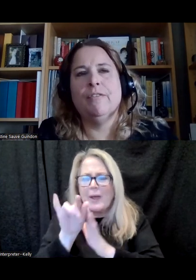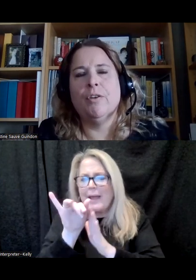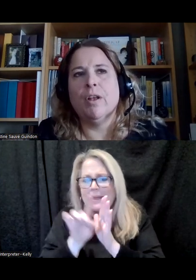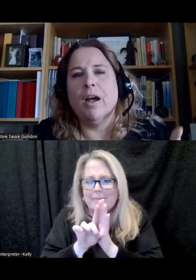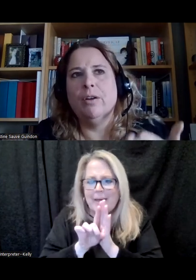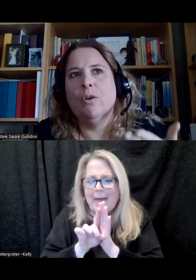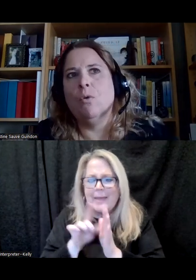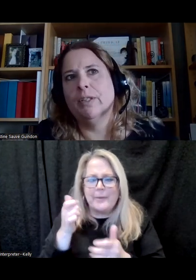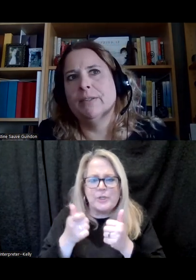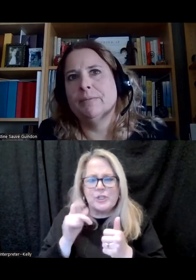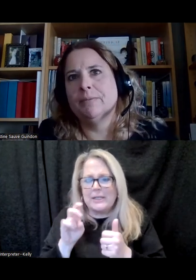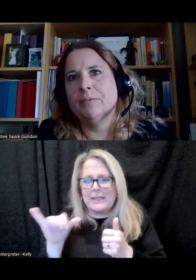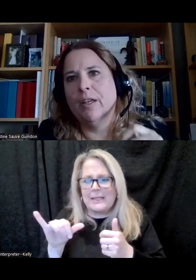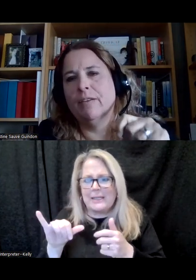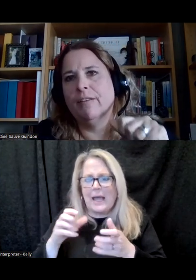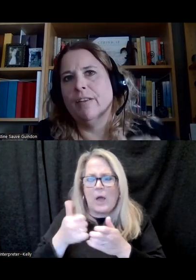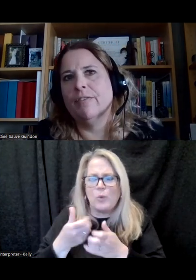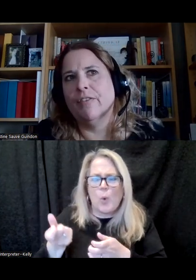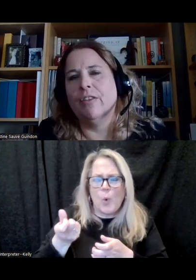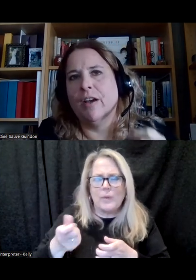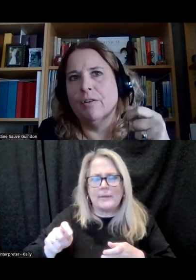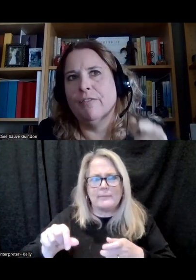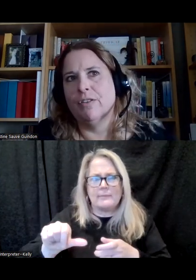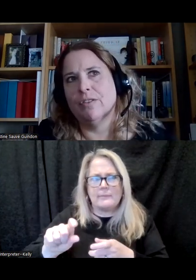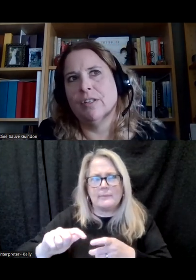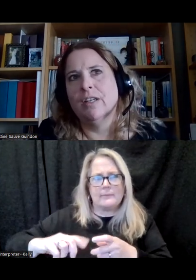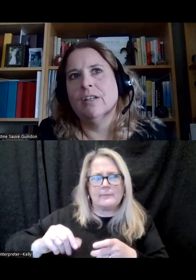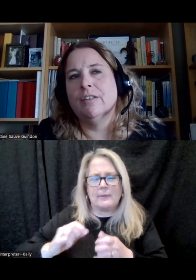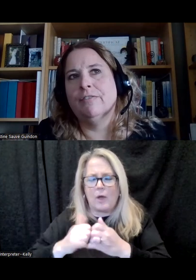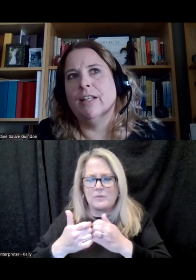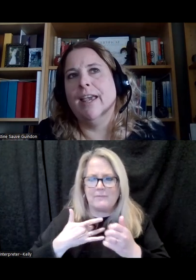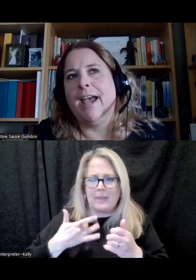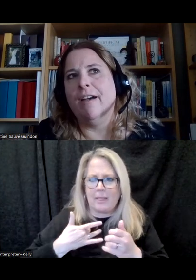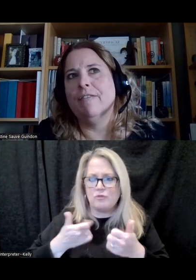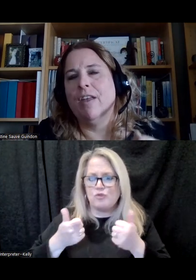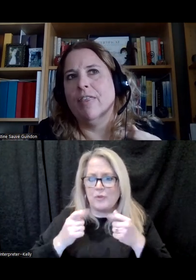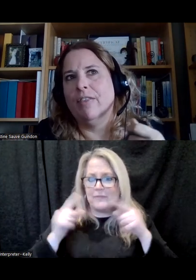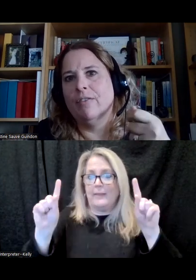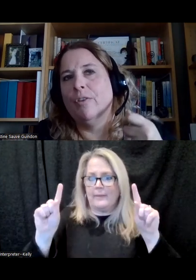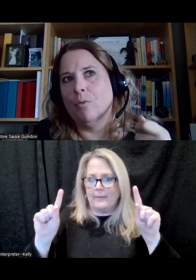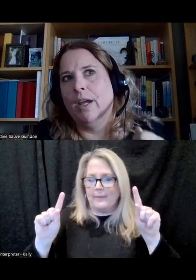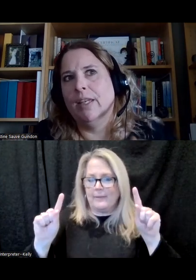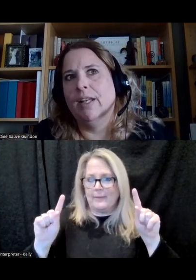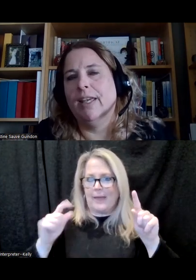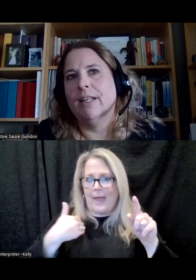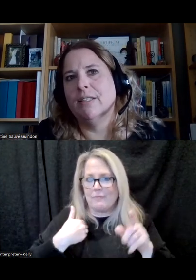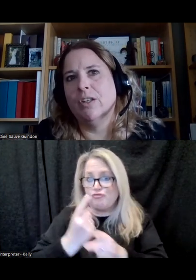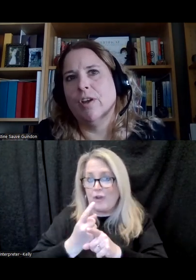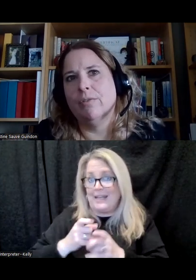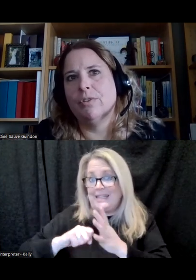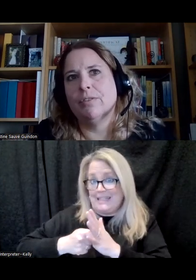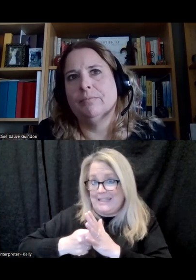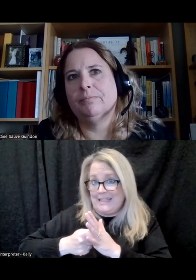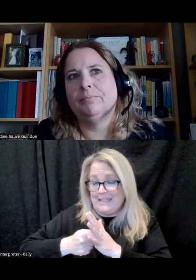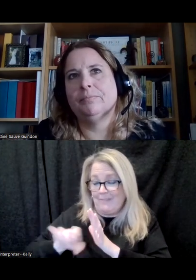to figure out how to hold it and how it feels to finally have the right key to get inside